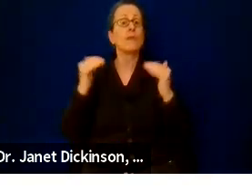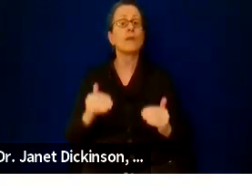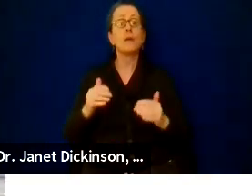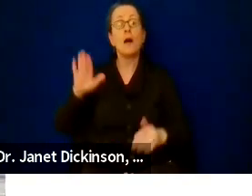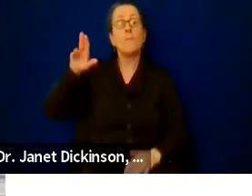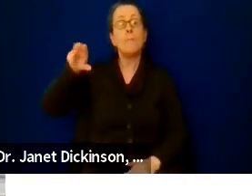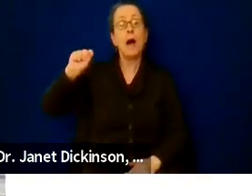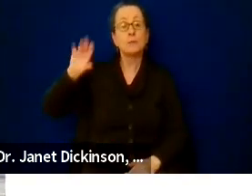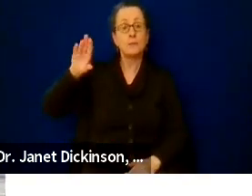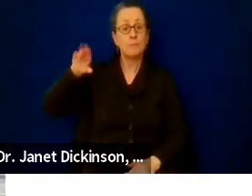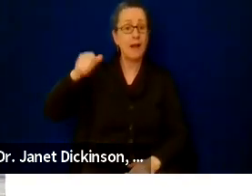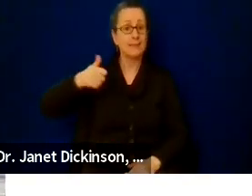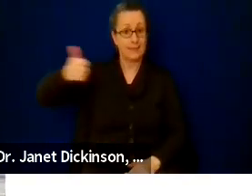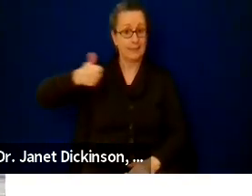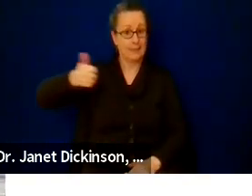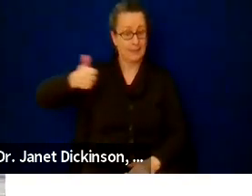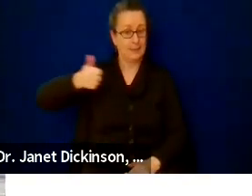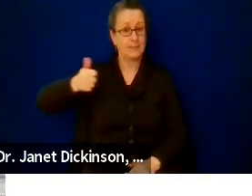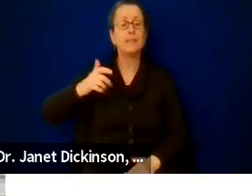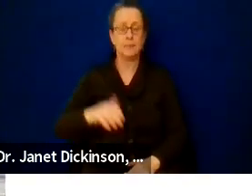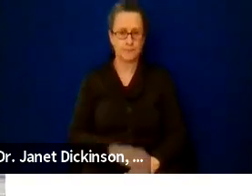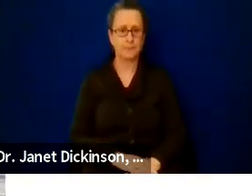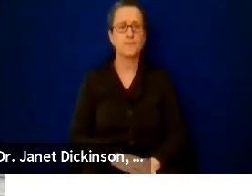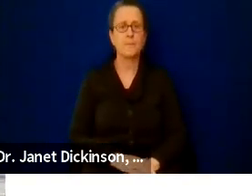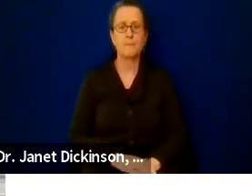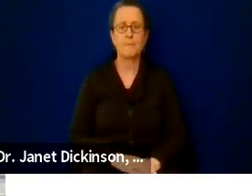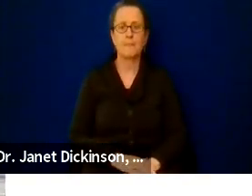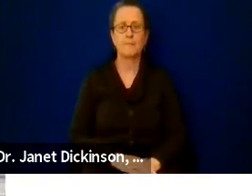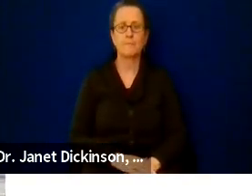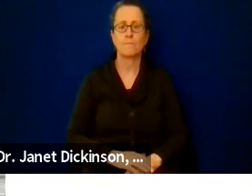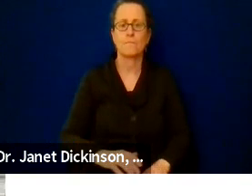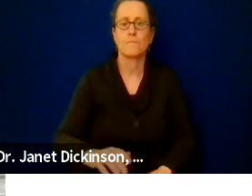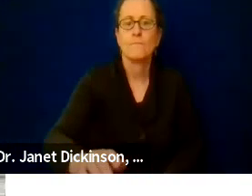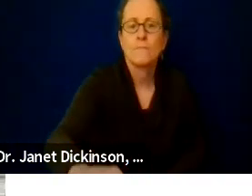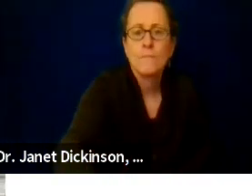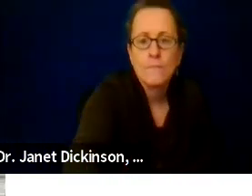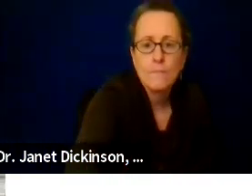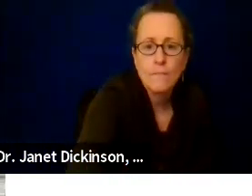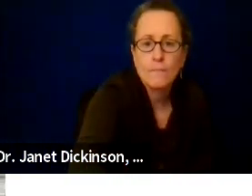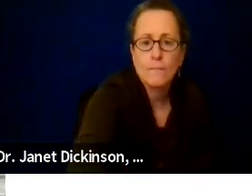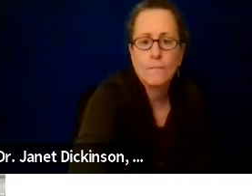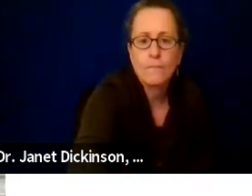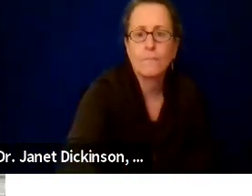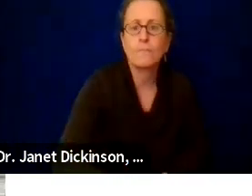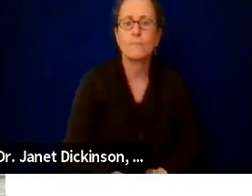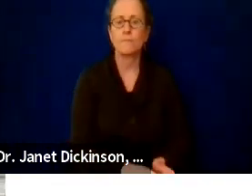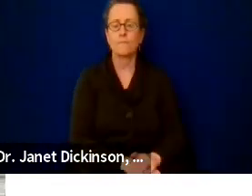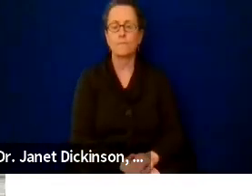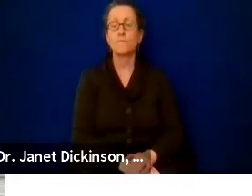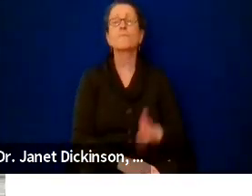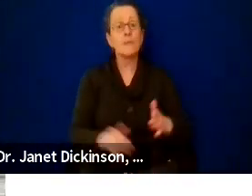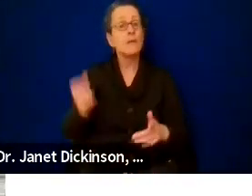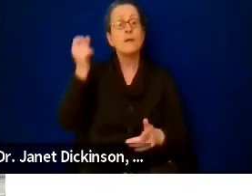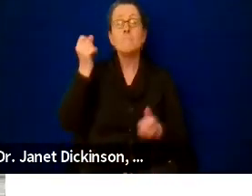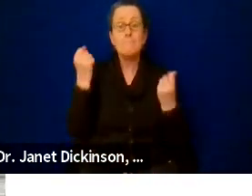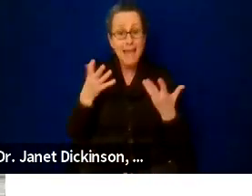and transportation concerns from parents and guardians. One thing that a lot of parents and guardians want to know